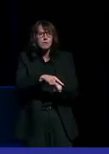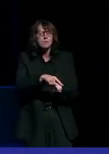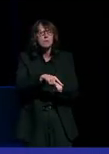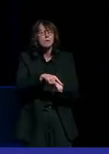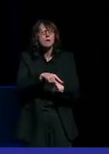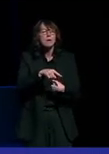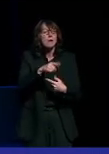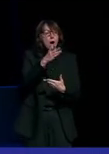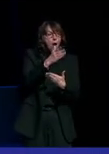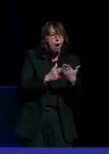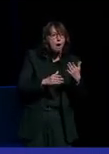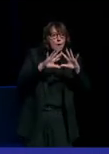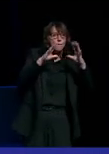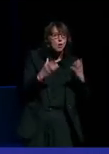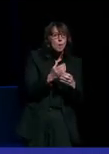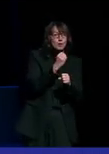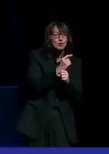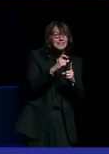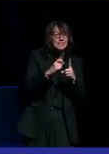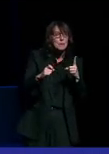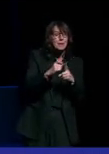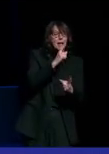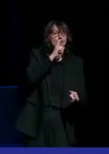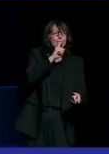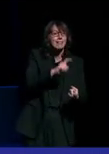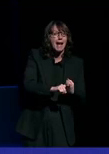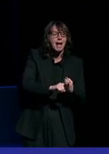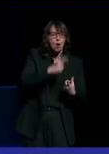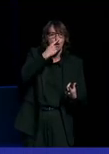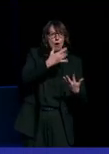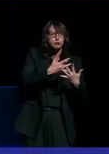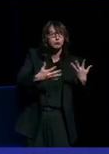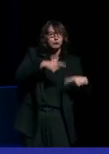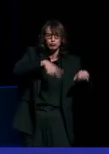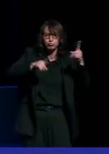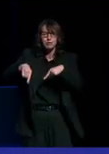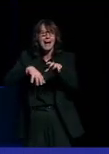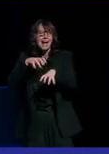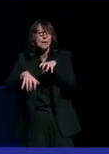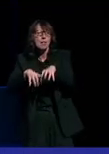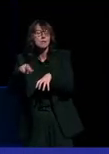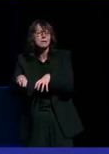of global GDP is estimated to be dependent on biodiversity and nature. That's over